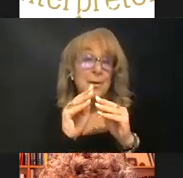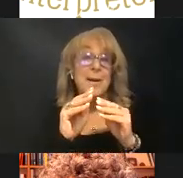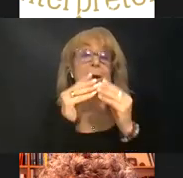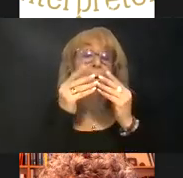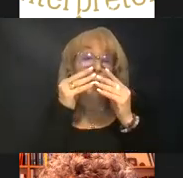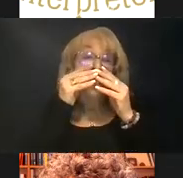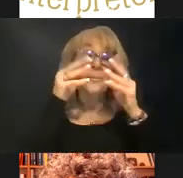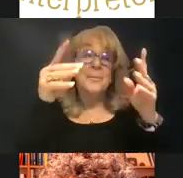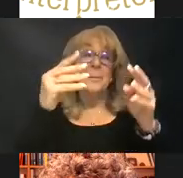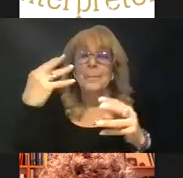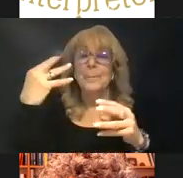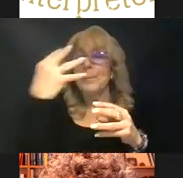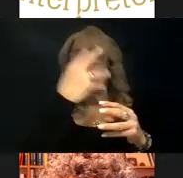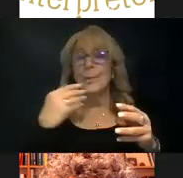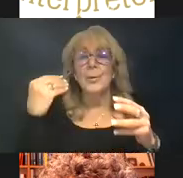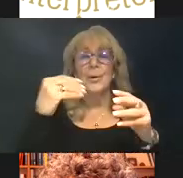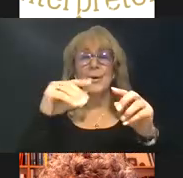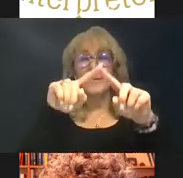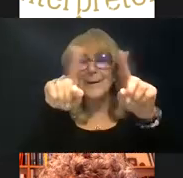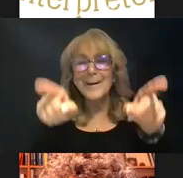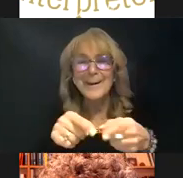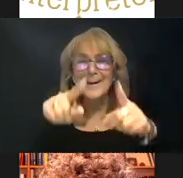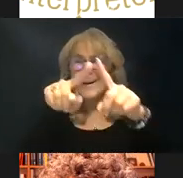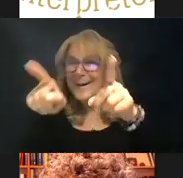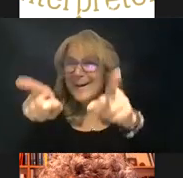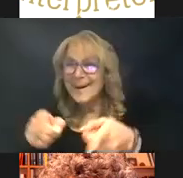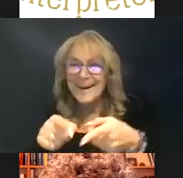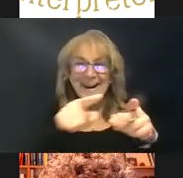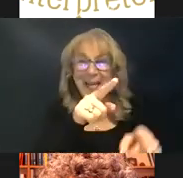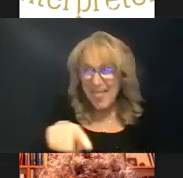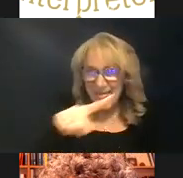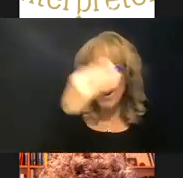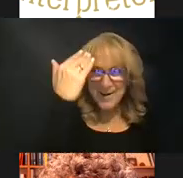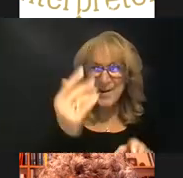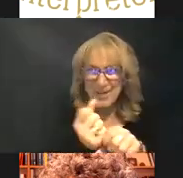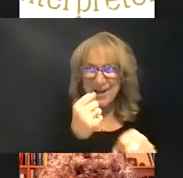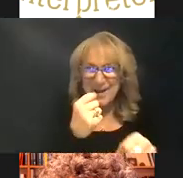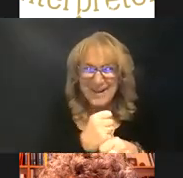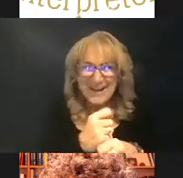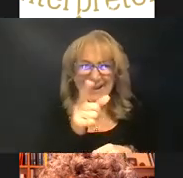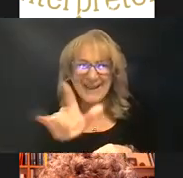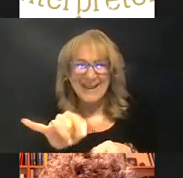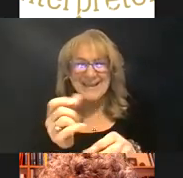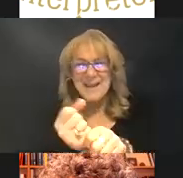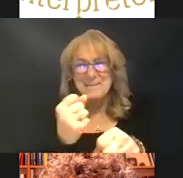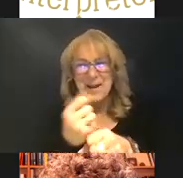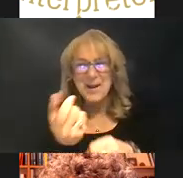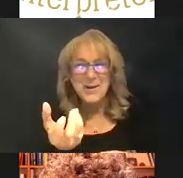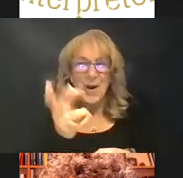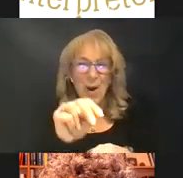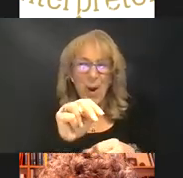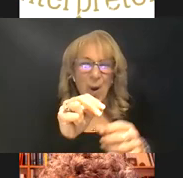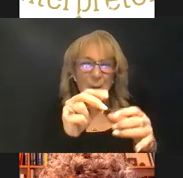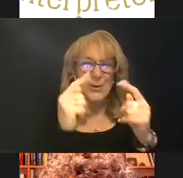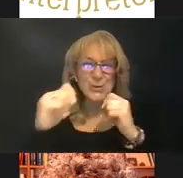beautiful vortex rings, and they are aware that they're making these vortex rings. So these are like making your own toys, and then they go